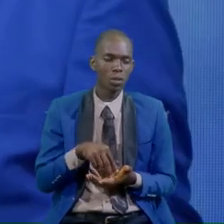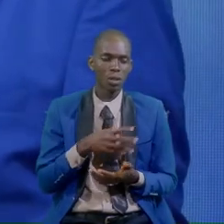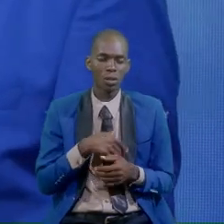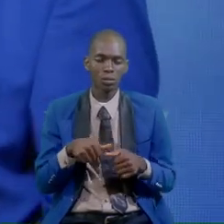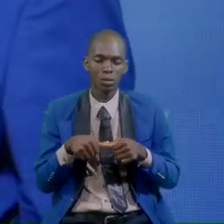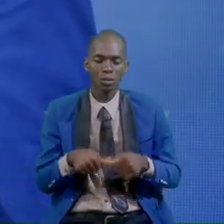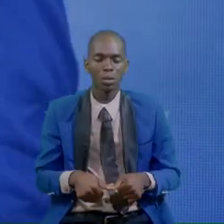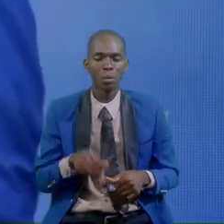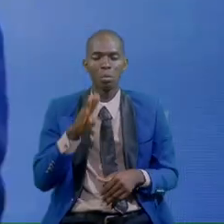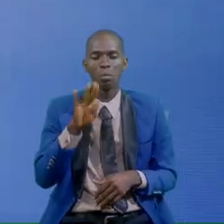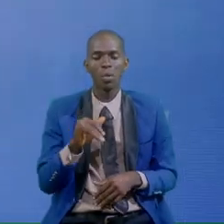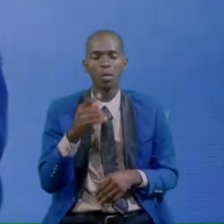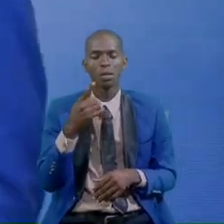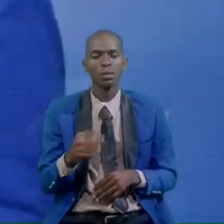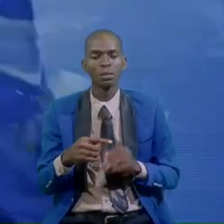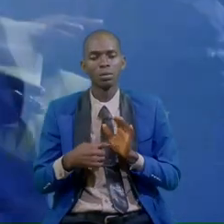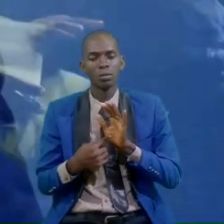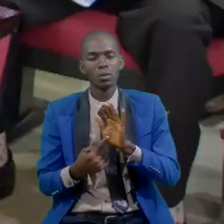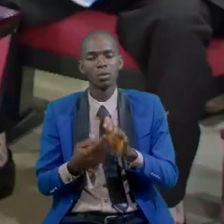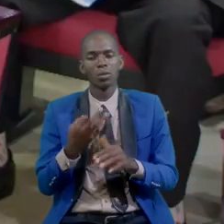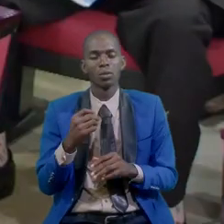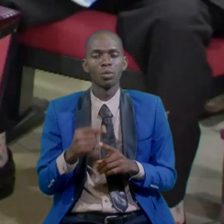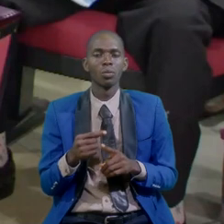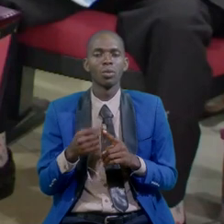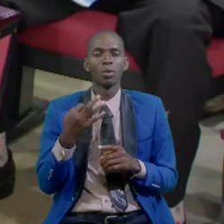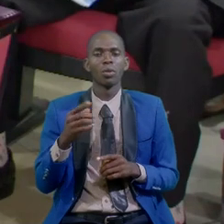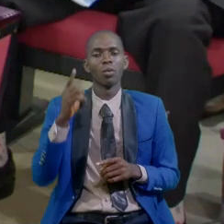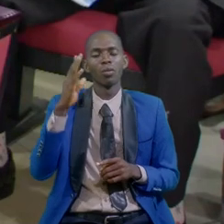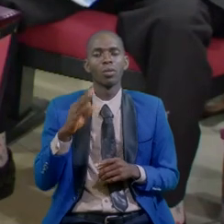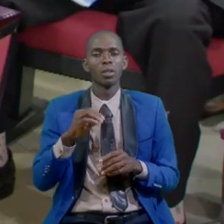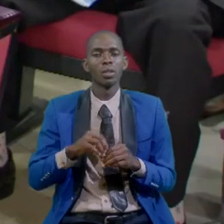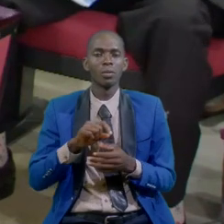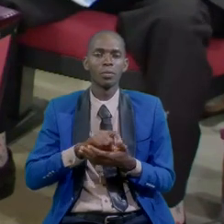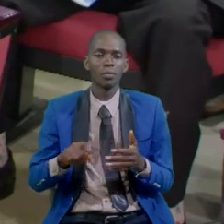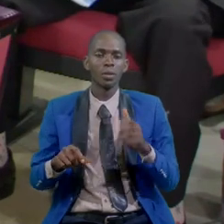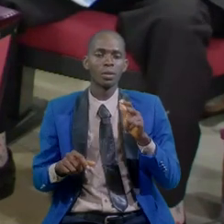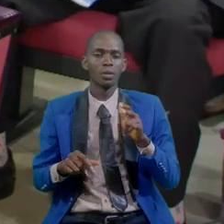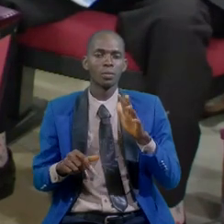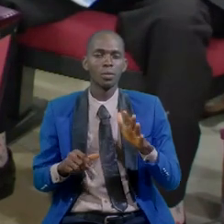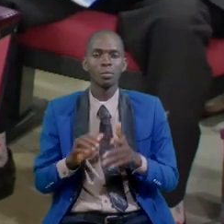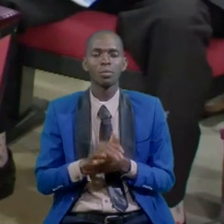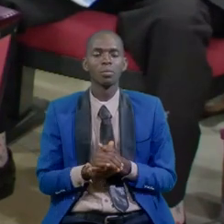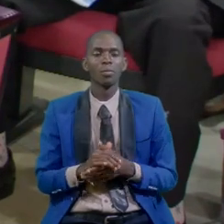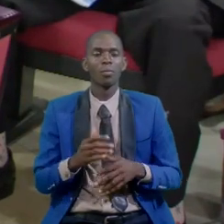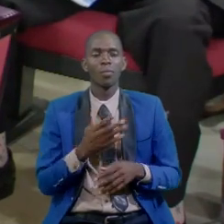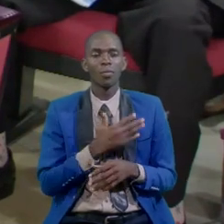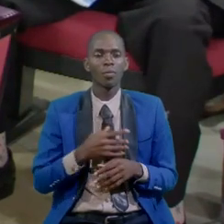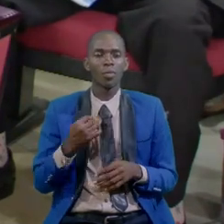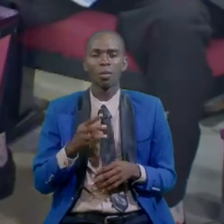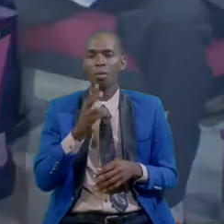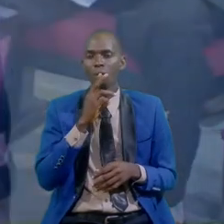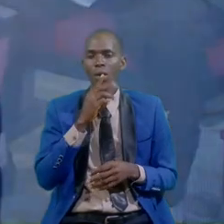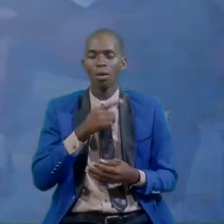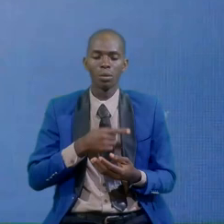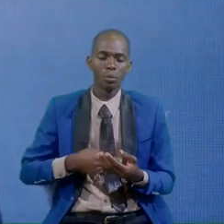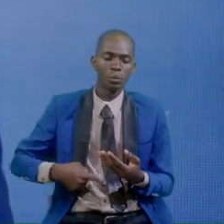the word of God. Verse 35, and the water ran round about